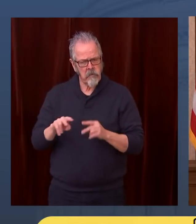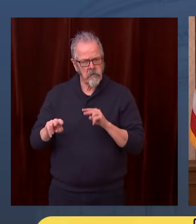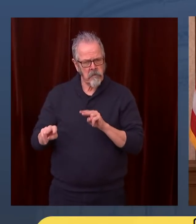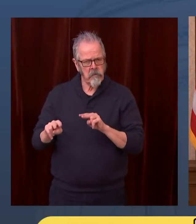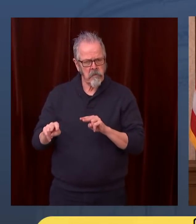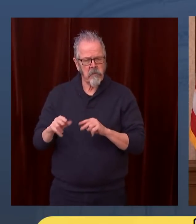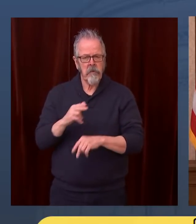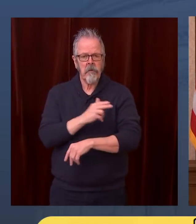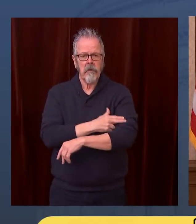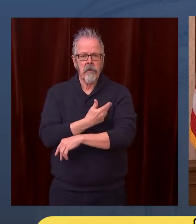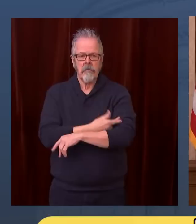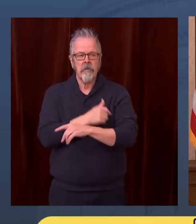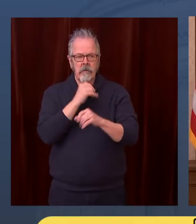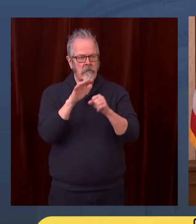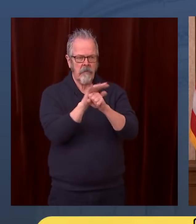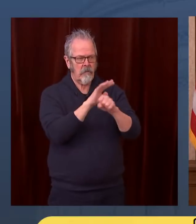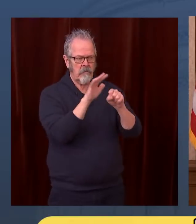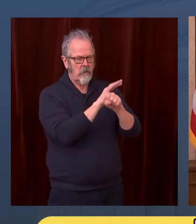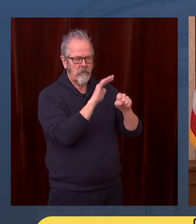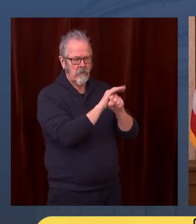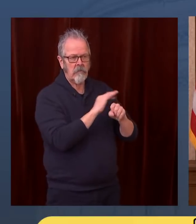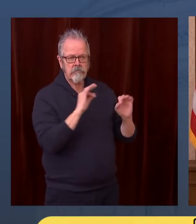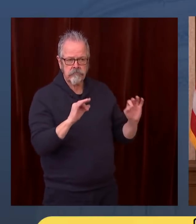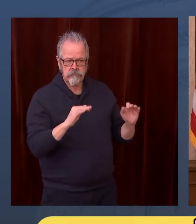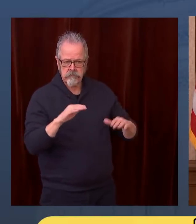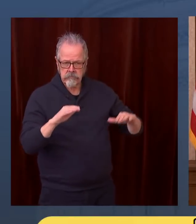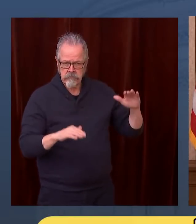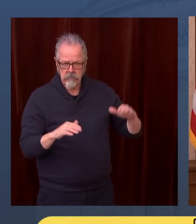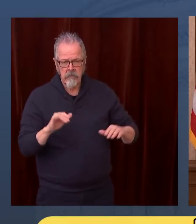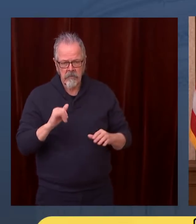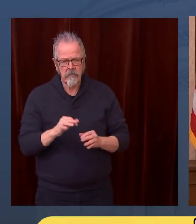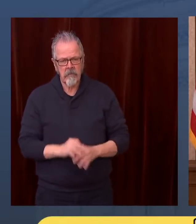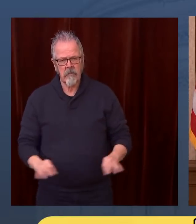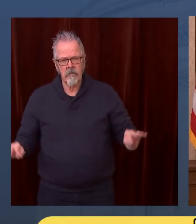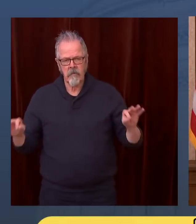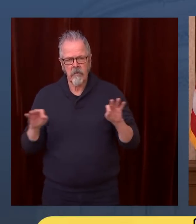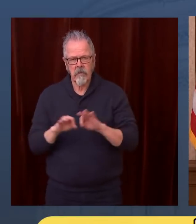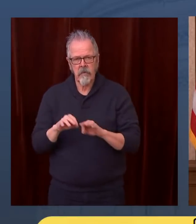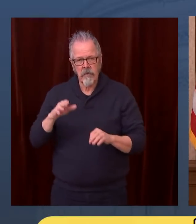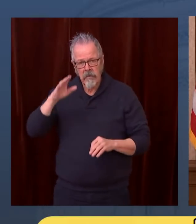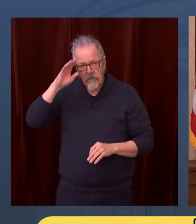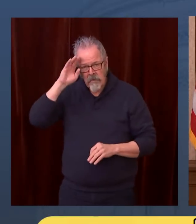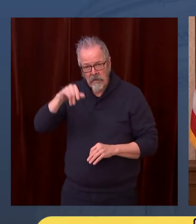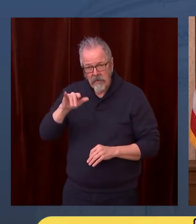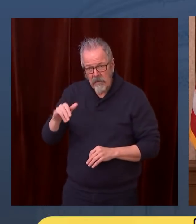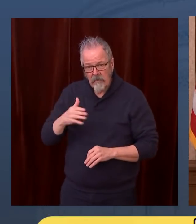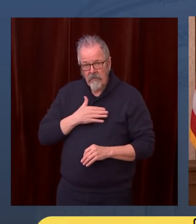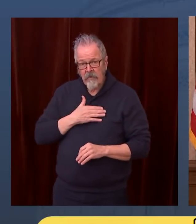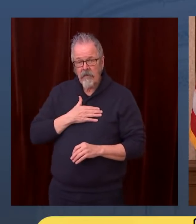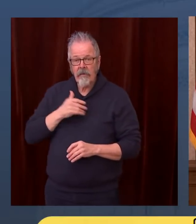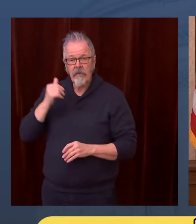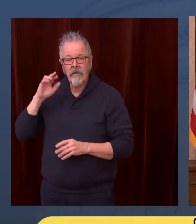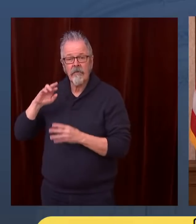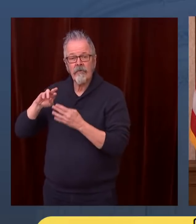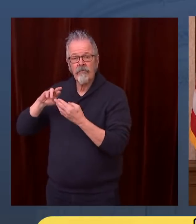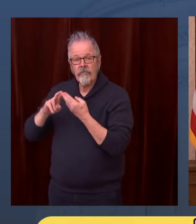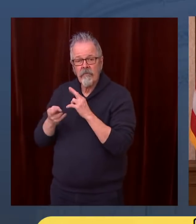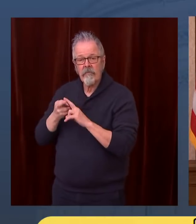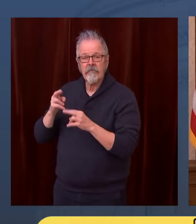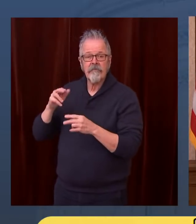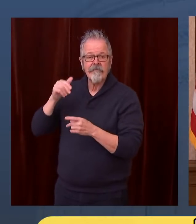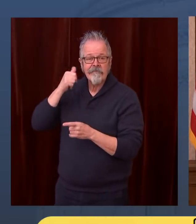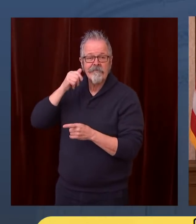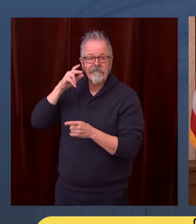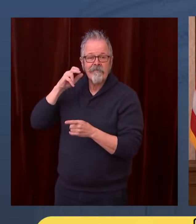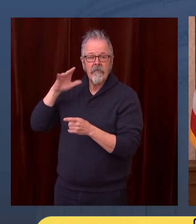safe. And that's a big deal. I've had 2 relatives in the last week who spent nights in a gurney in a hallway